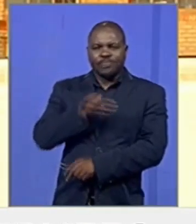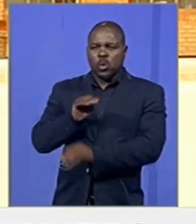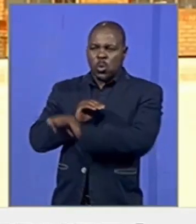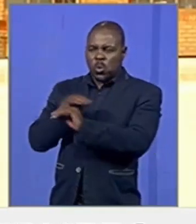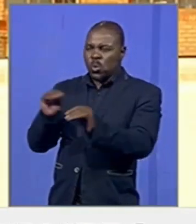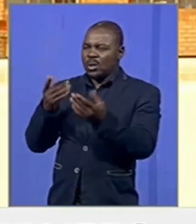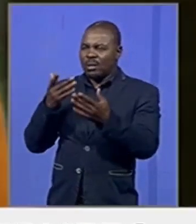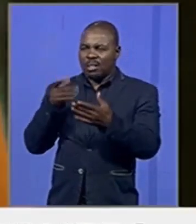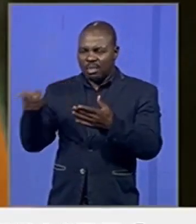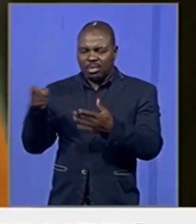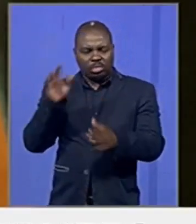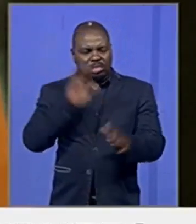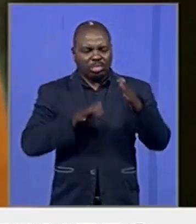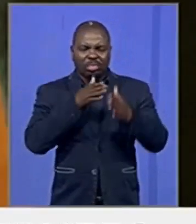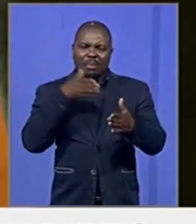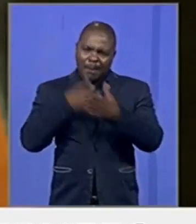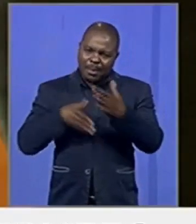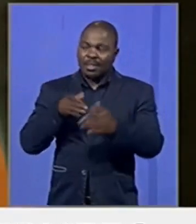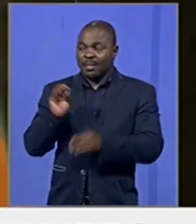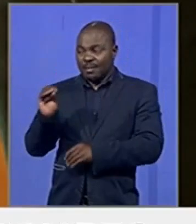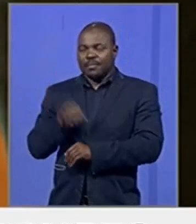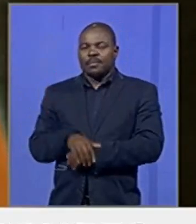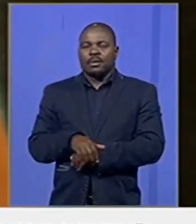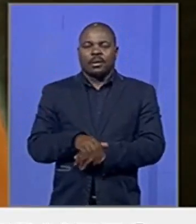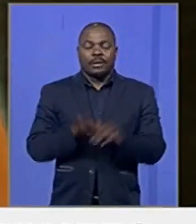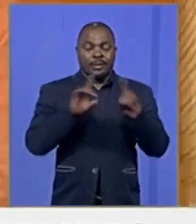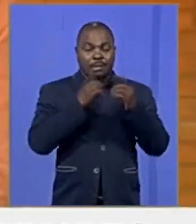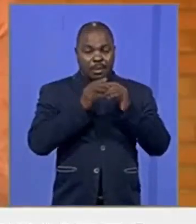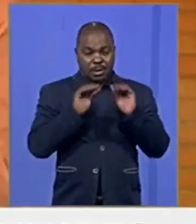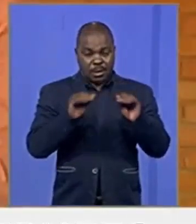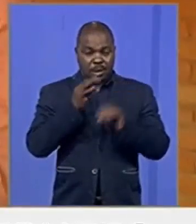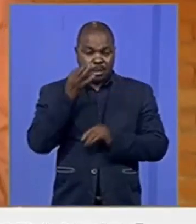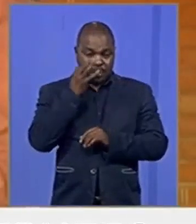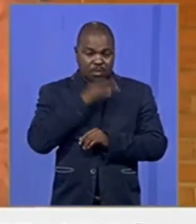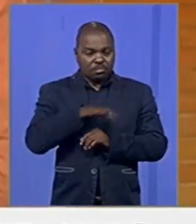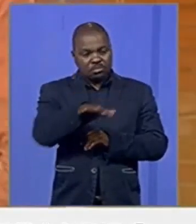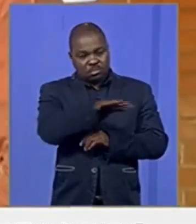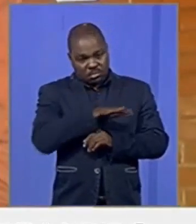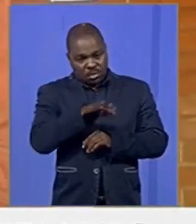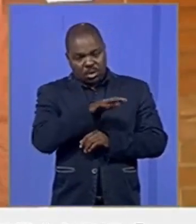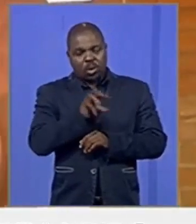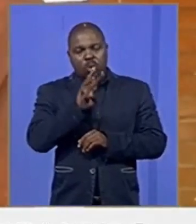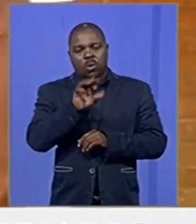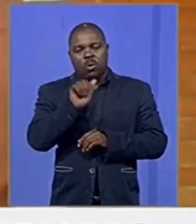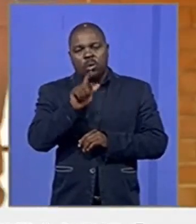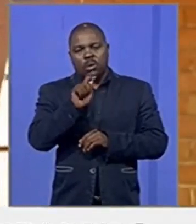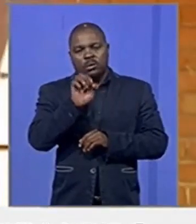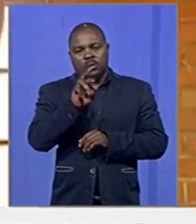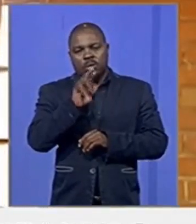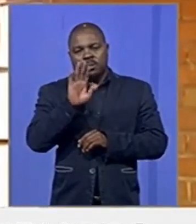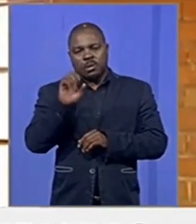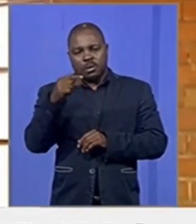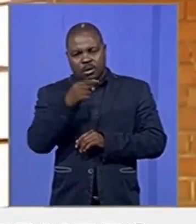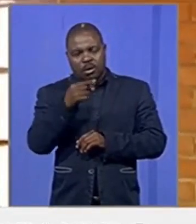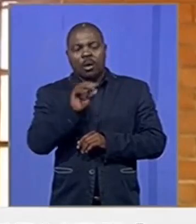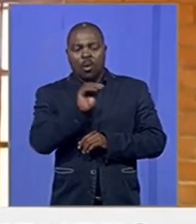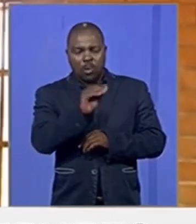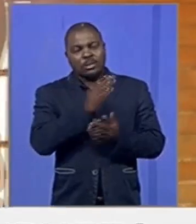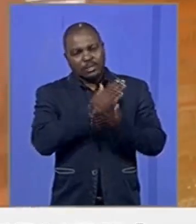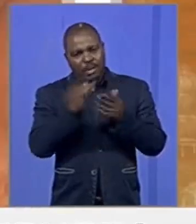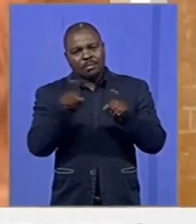ngwe ka ba palešang go ithuta lefapha la thuto la re go barutwana gape kwa mafelong a tikologo ya Waterberg ba tsenetseng dikampa tsa